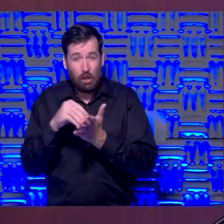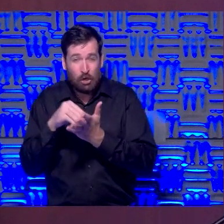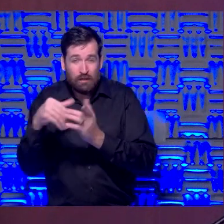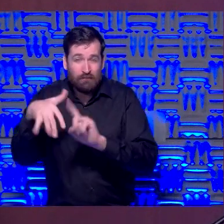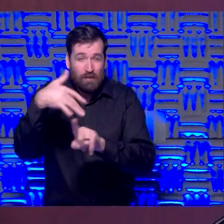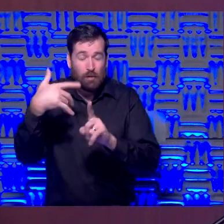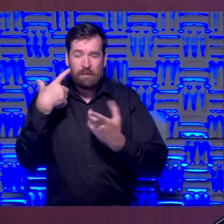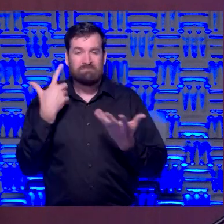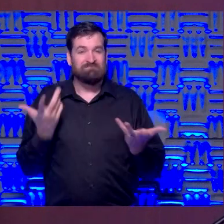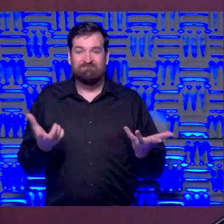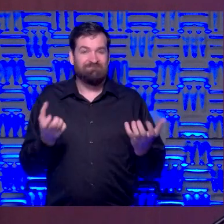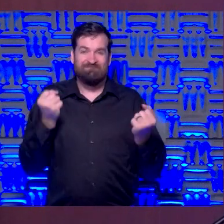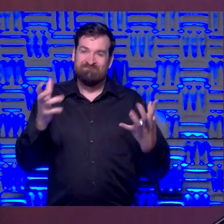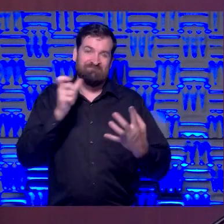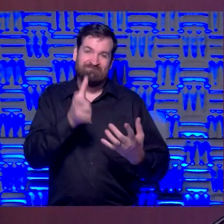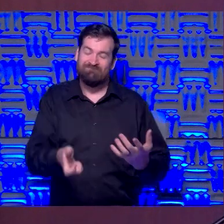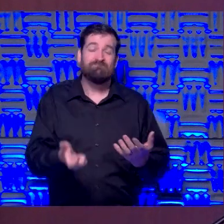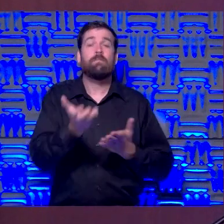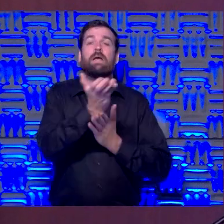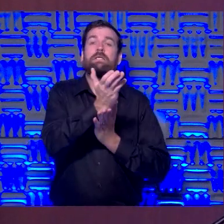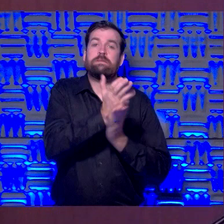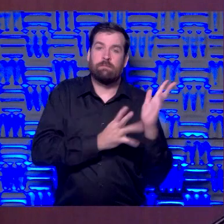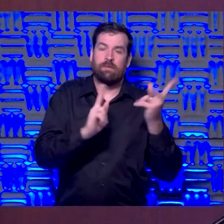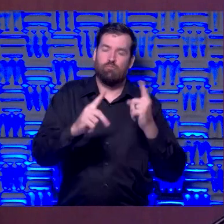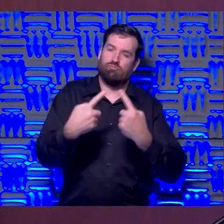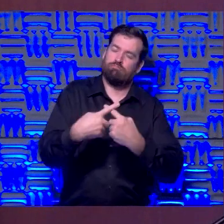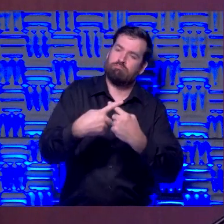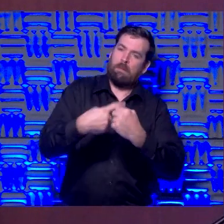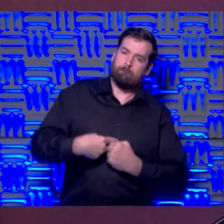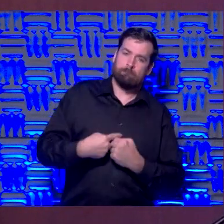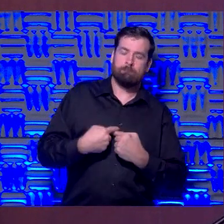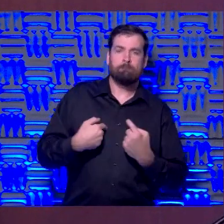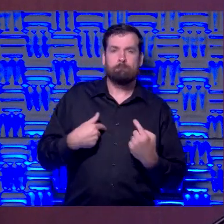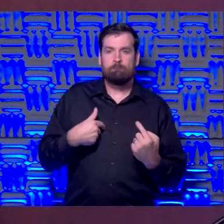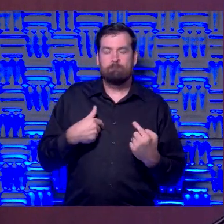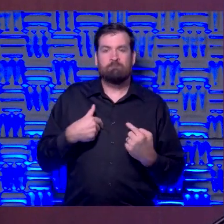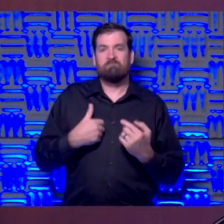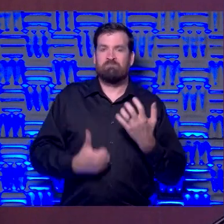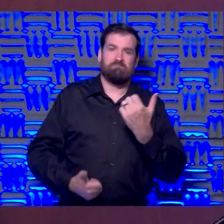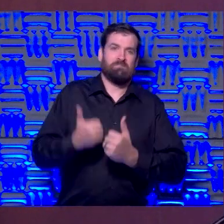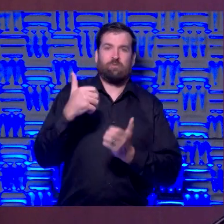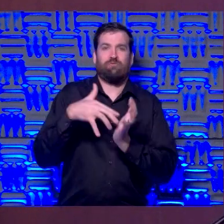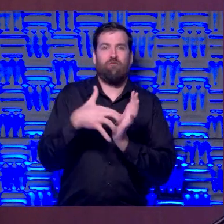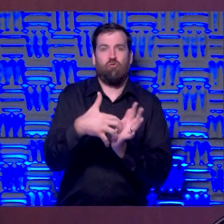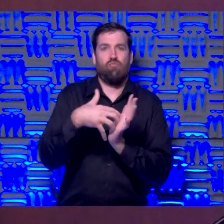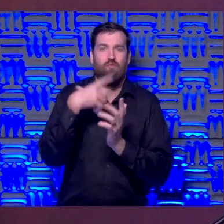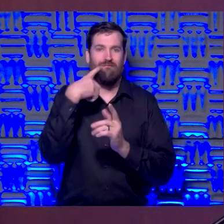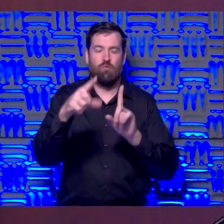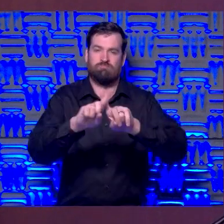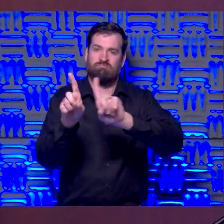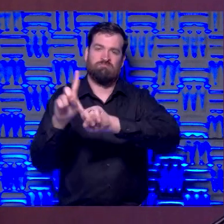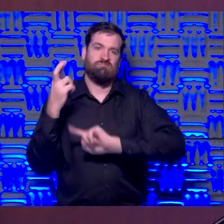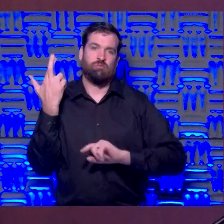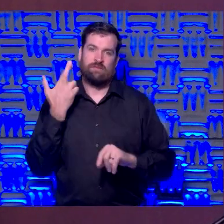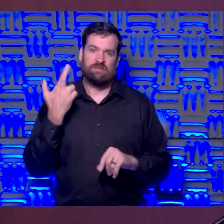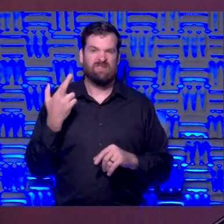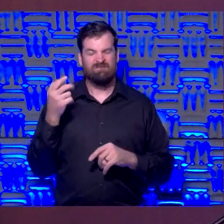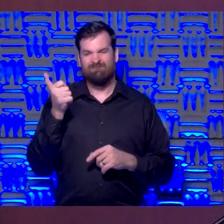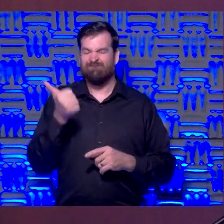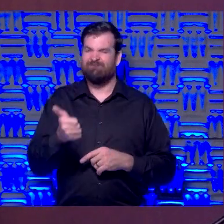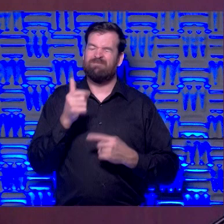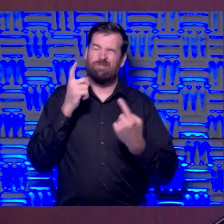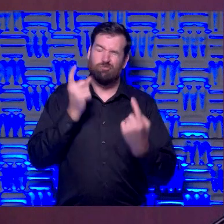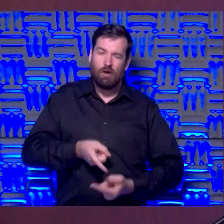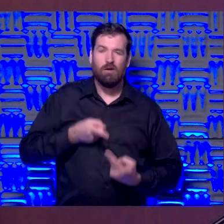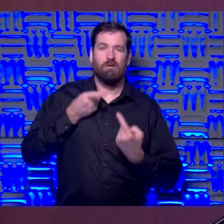really, some of our populations who rely on us the most are those who are the most vulnerable for a number of different reasons. And they struggled